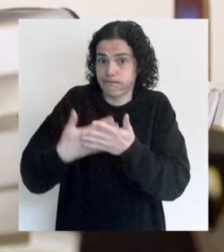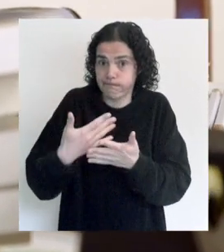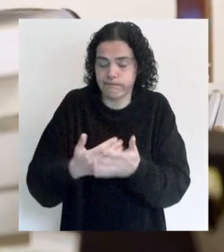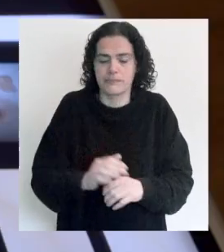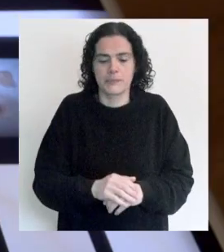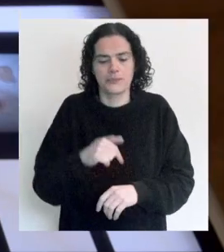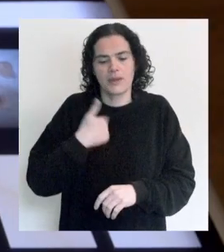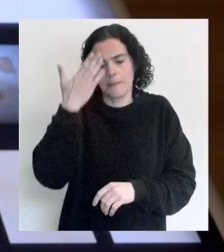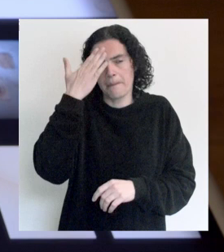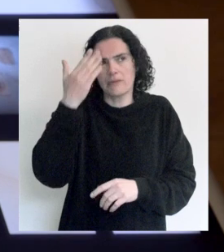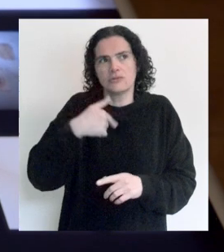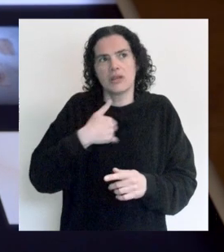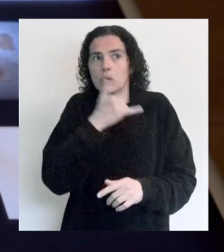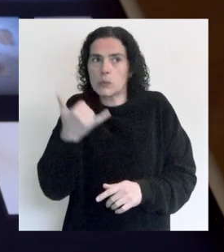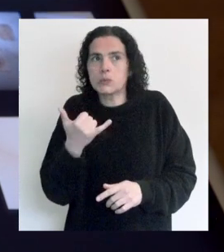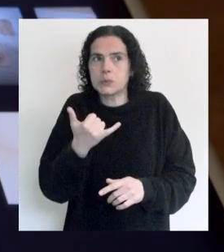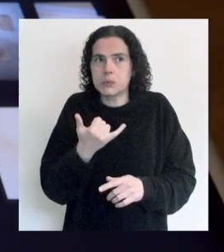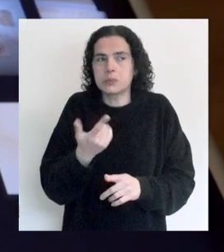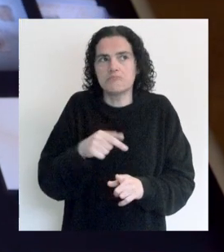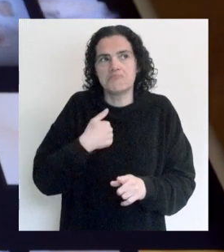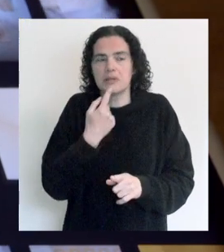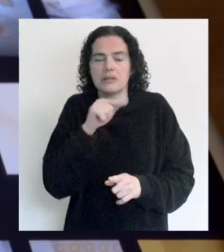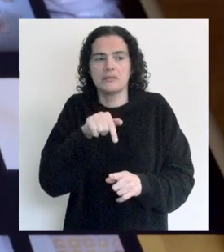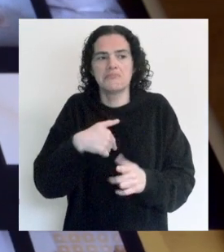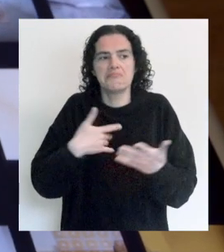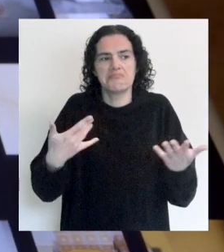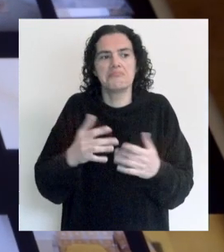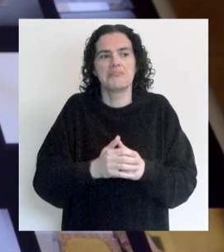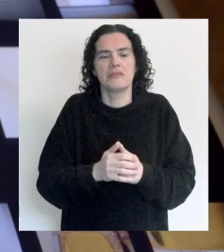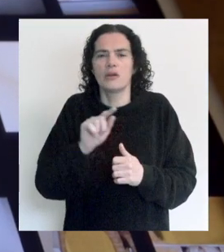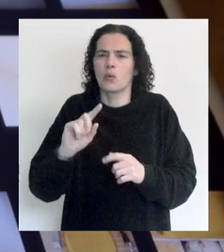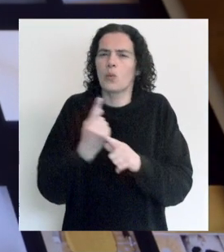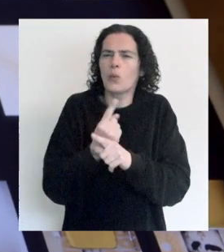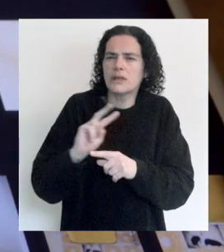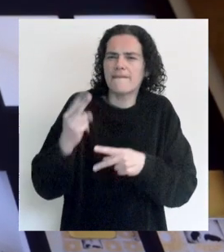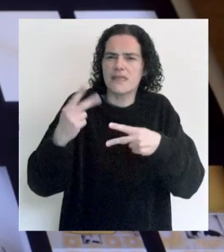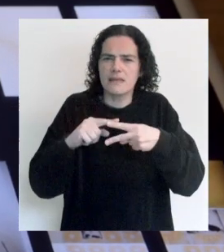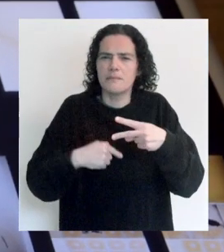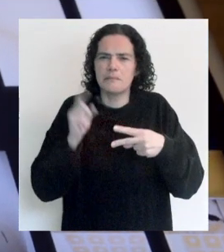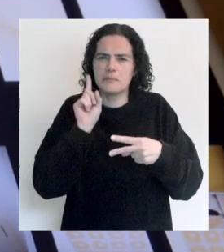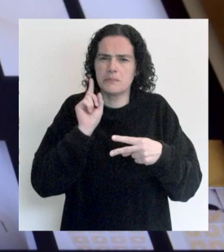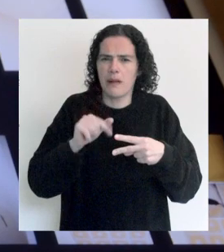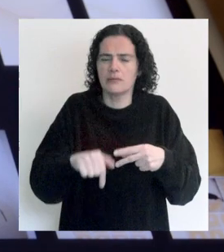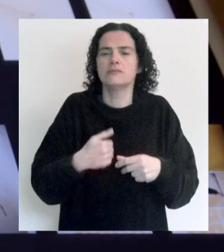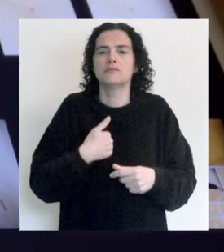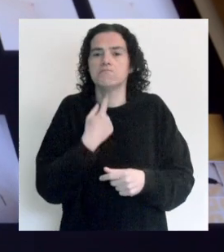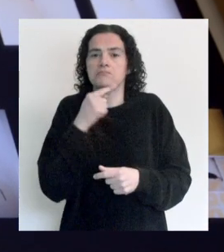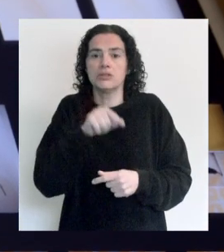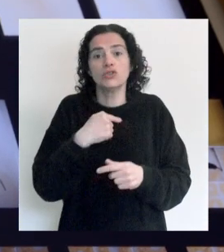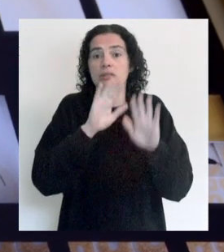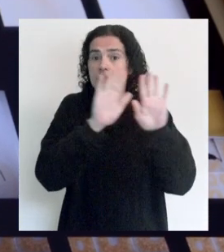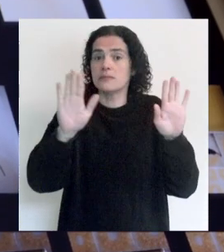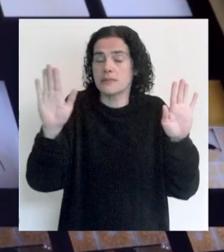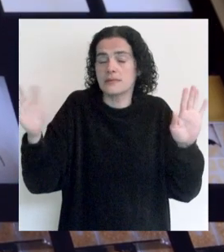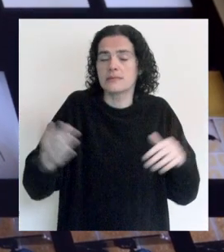time, is, I think, a second aspect. So I would say these are the sort of two main things, and I think within that